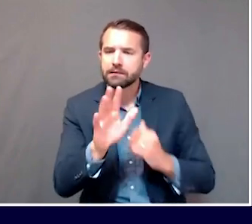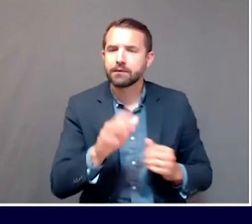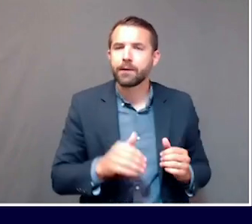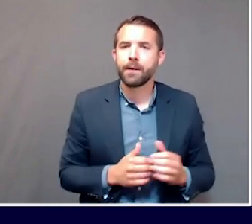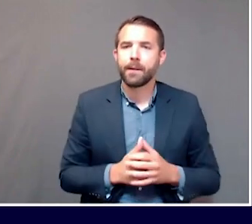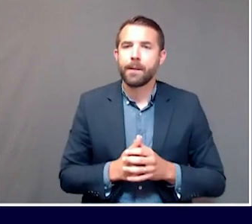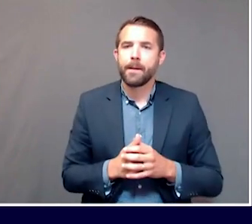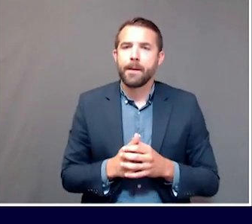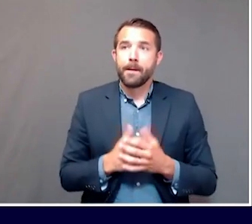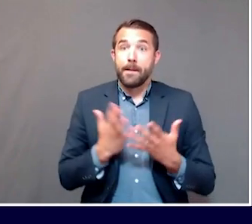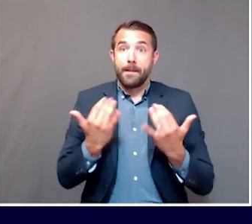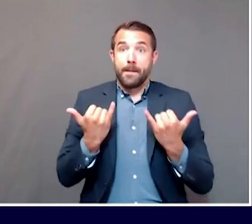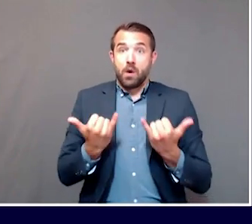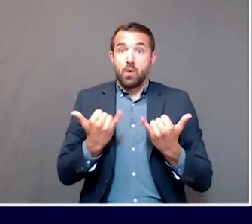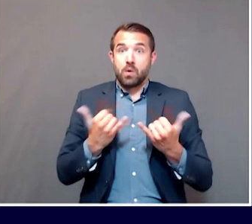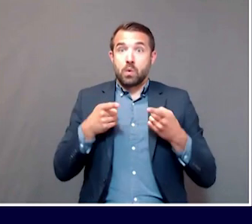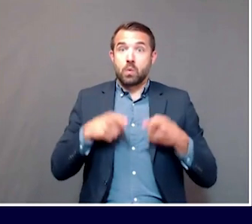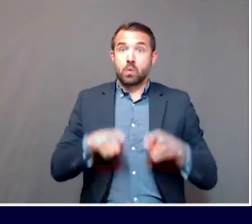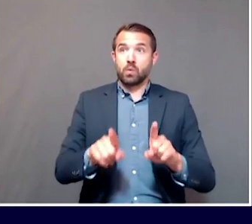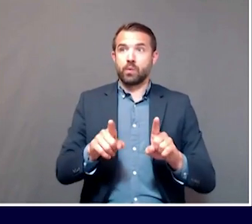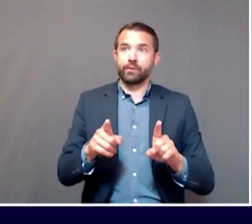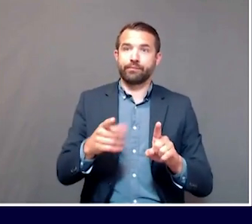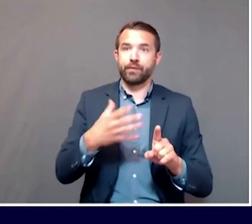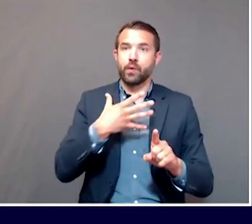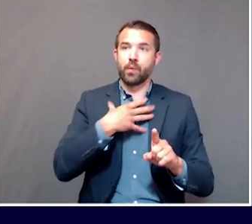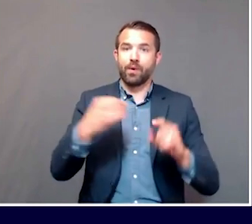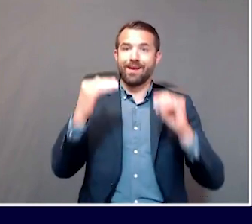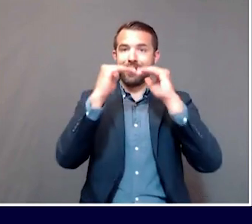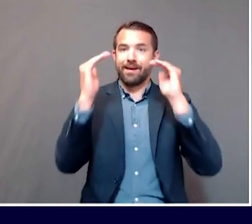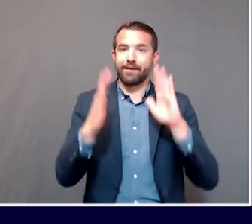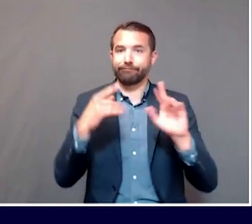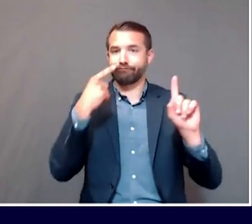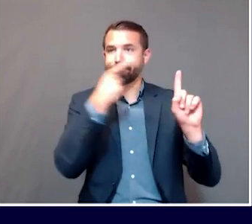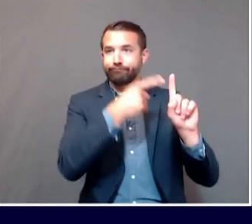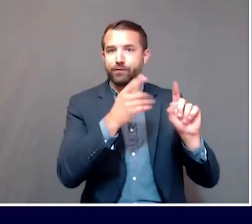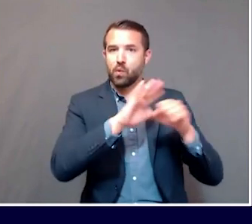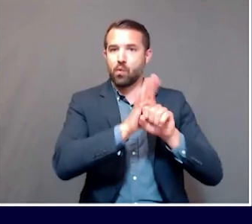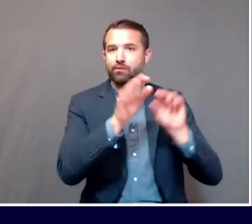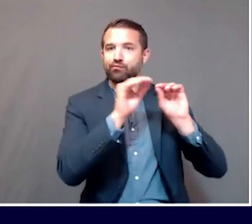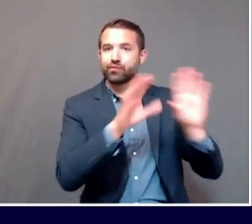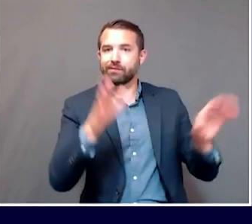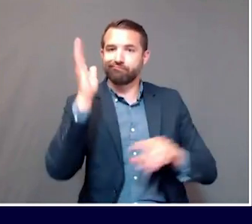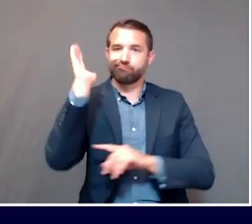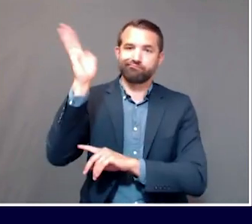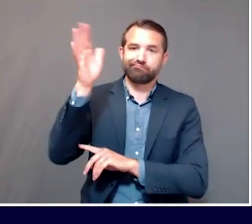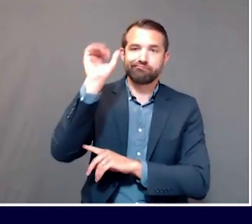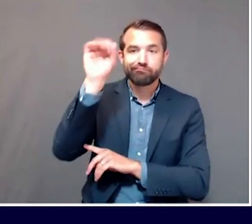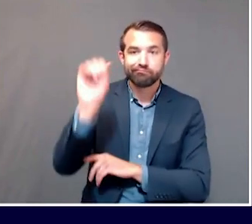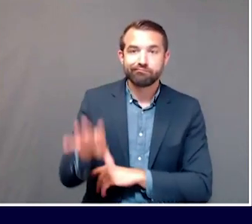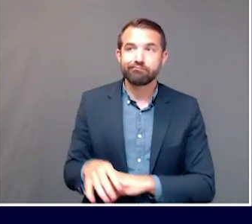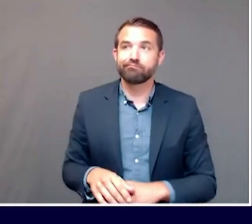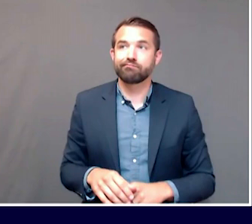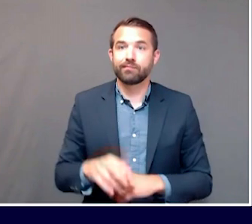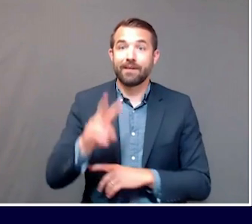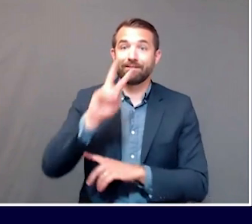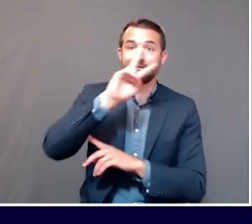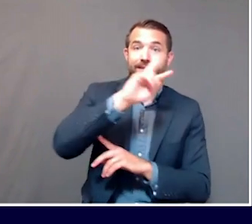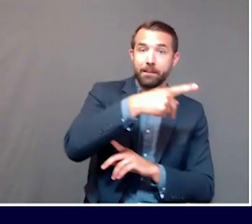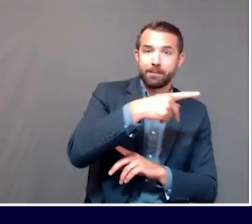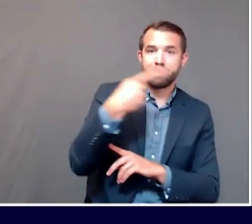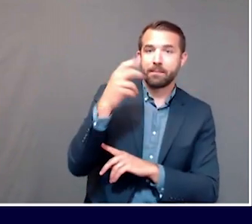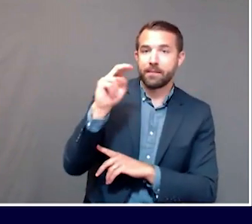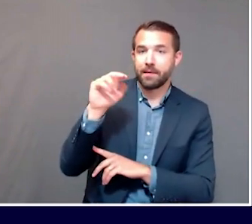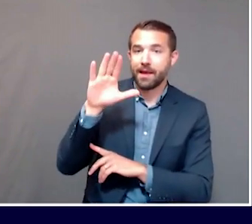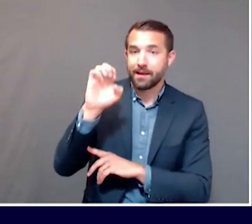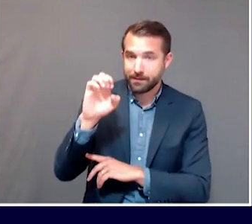Today, during the White House Coronavirus Task Force news briefing, Vice President Pence said it's very encouraging